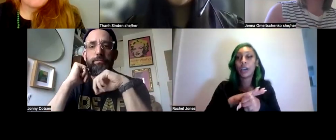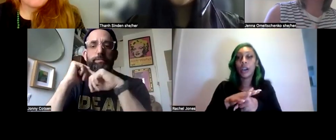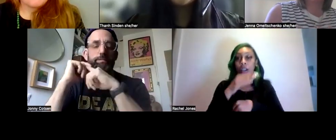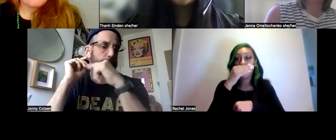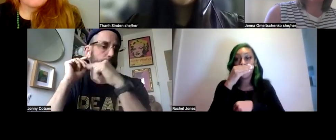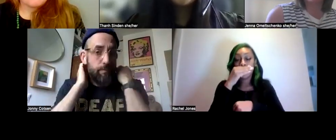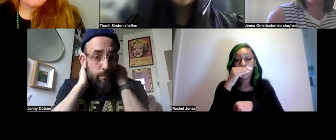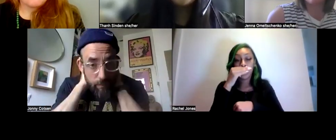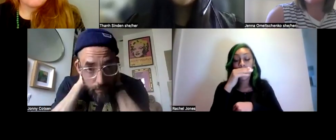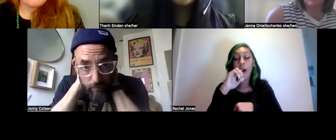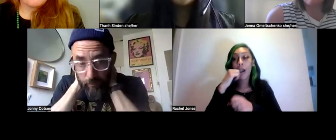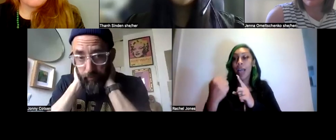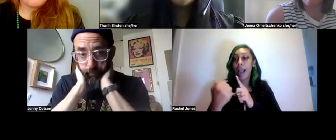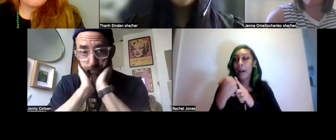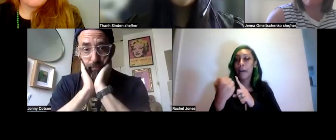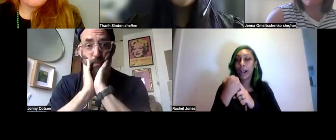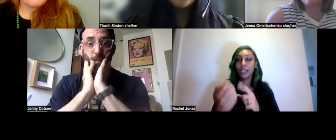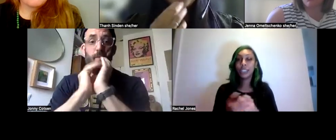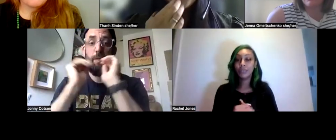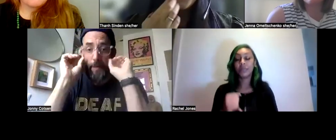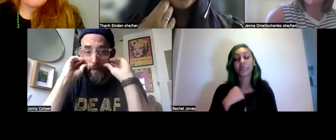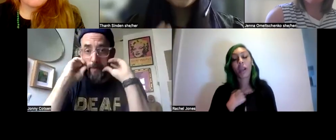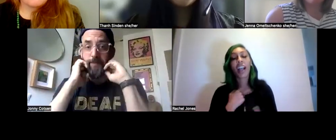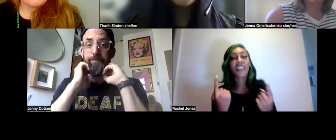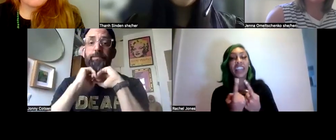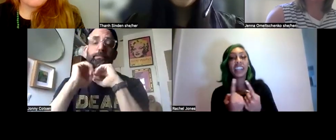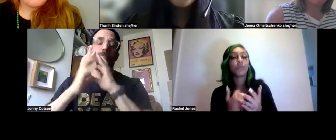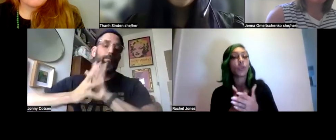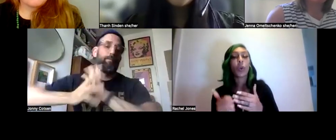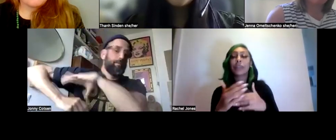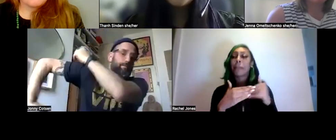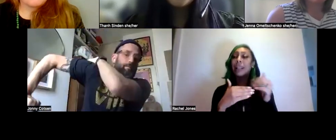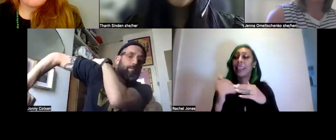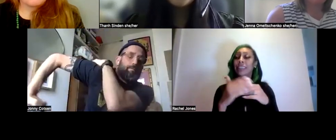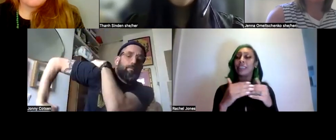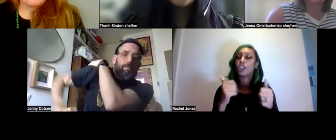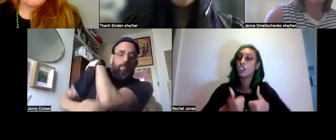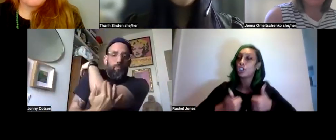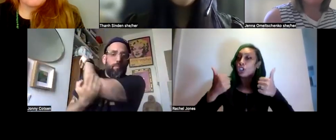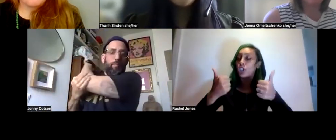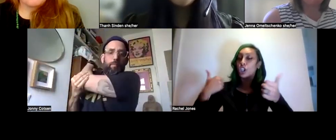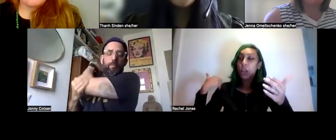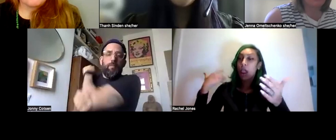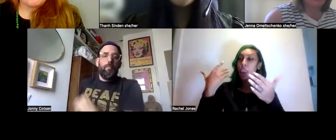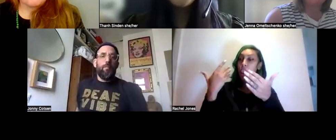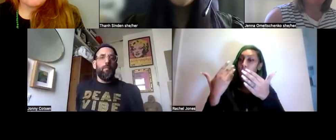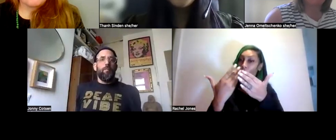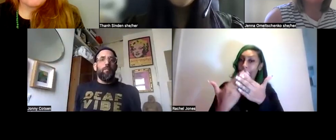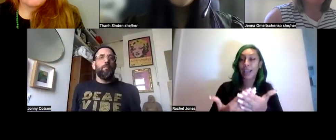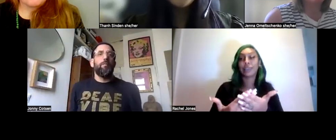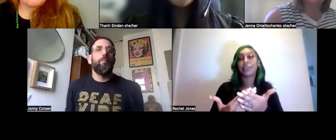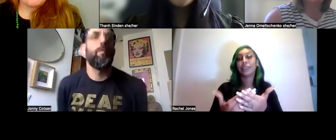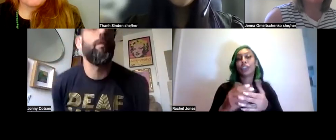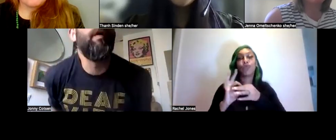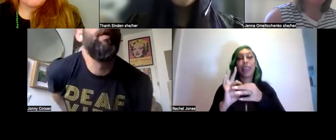that stuff is going to impact. So I guess, yeah, my thing is always build those really good, long-lasting relationships, so that at any point